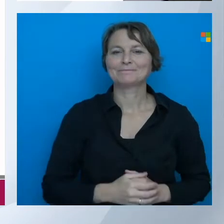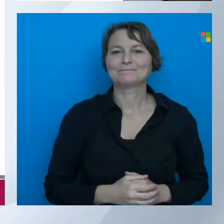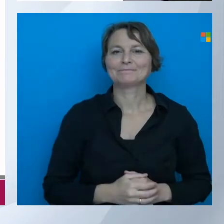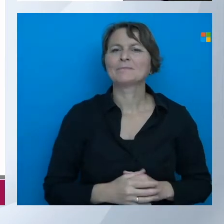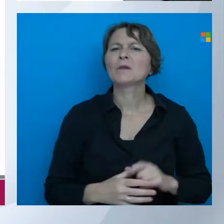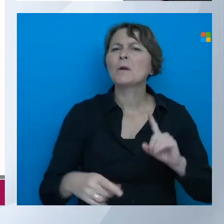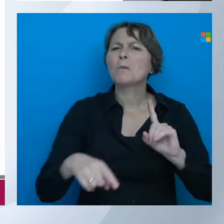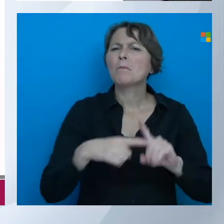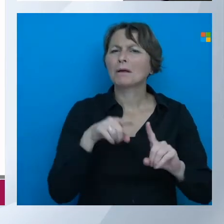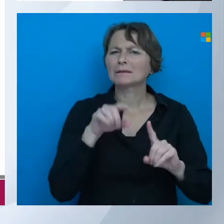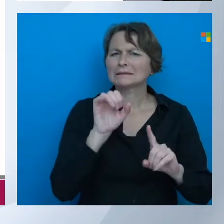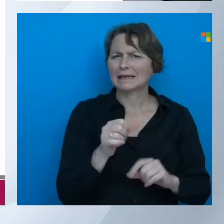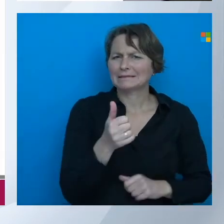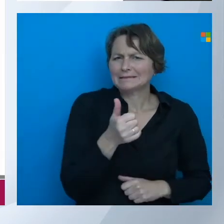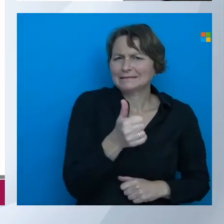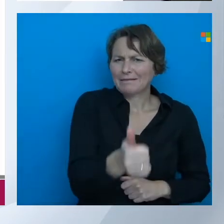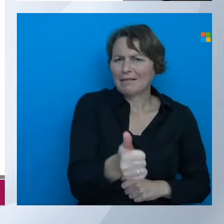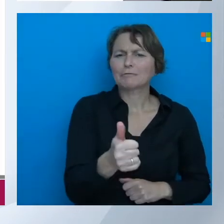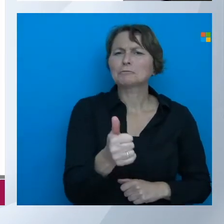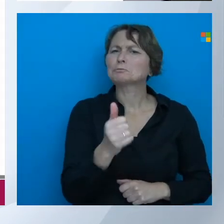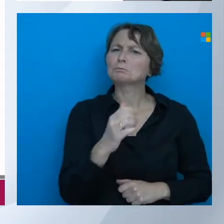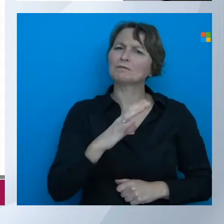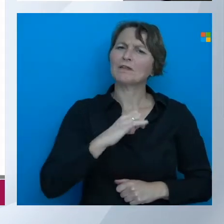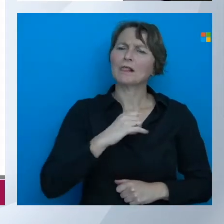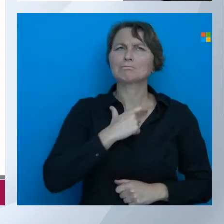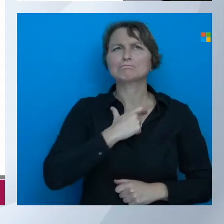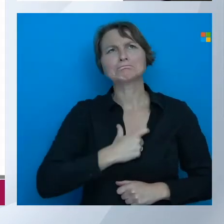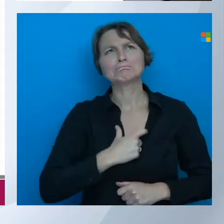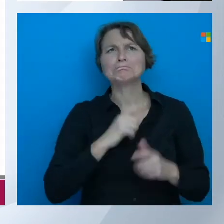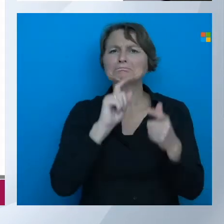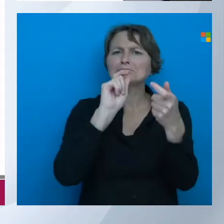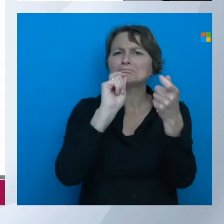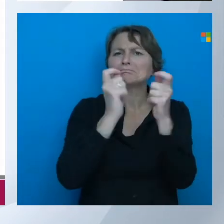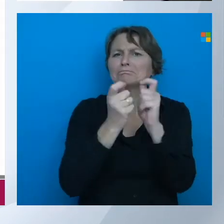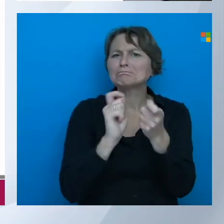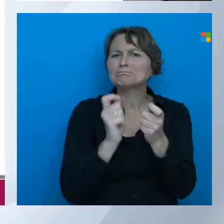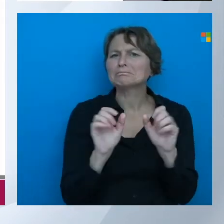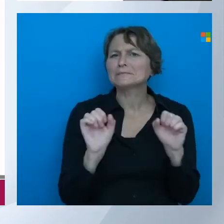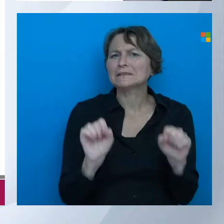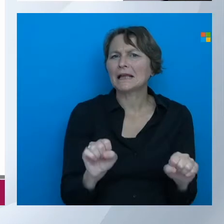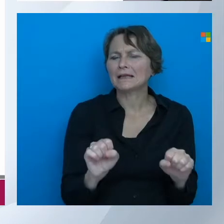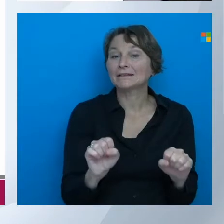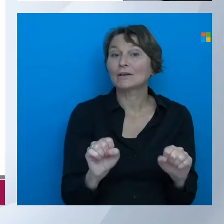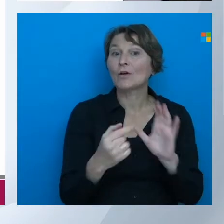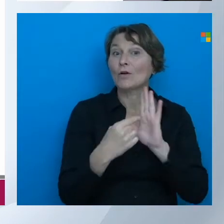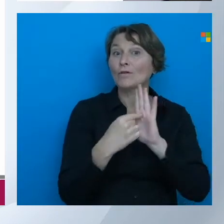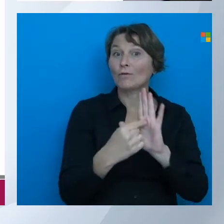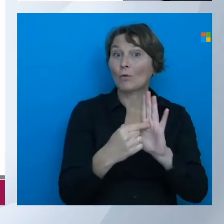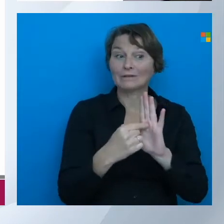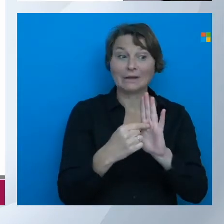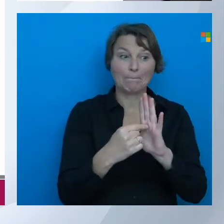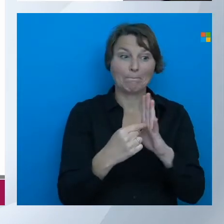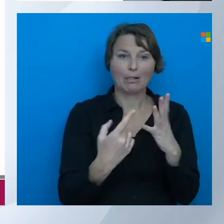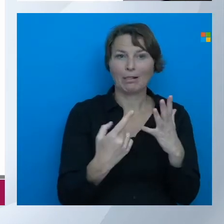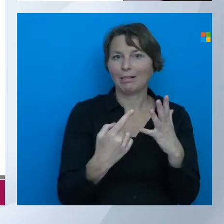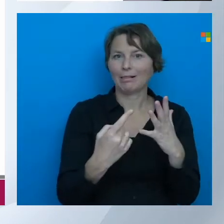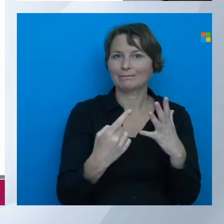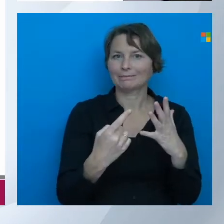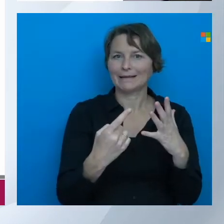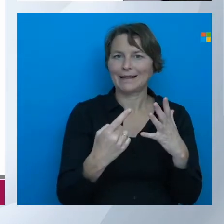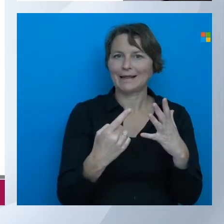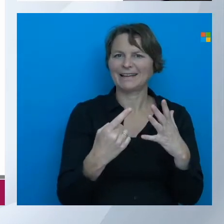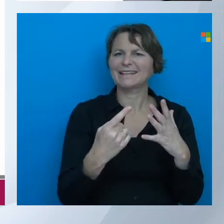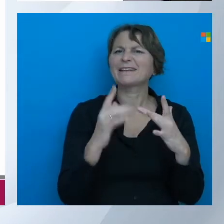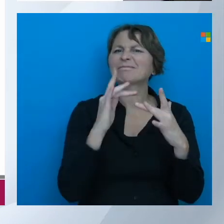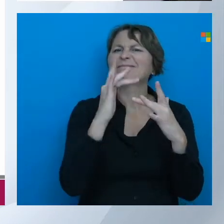customizations wherever you feel they are needed. For instance, to add an additional network interface card and